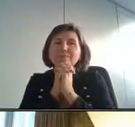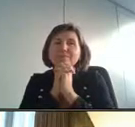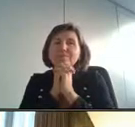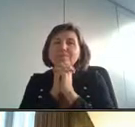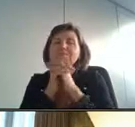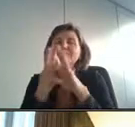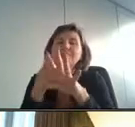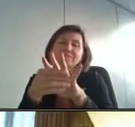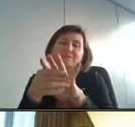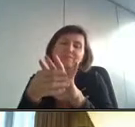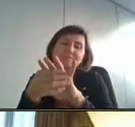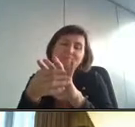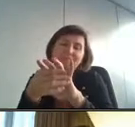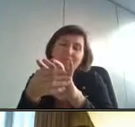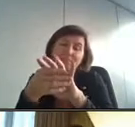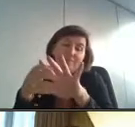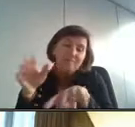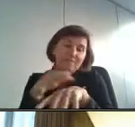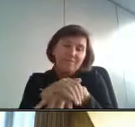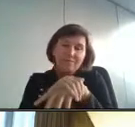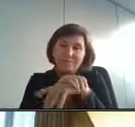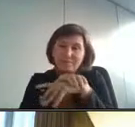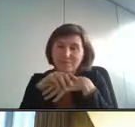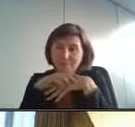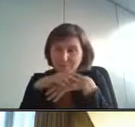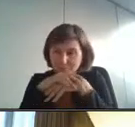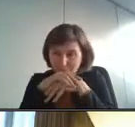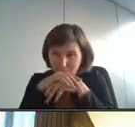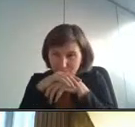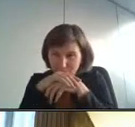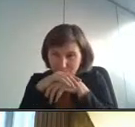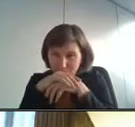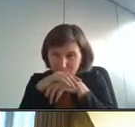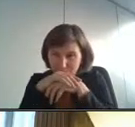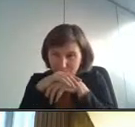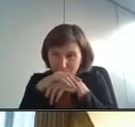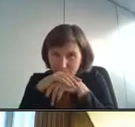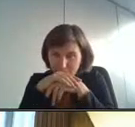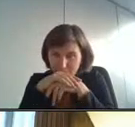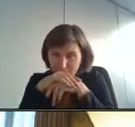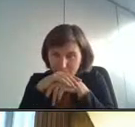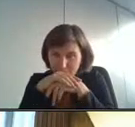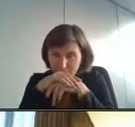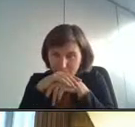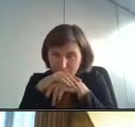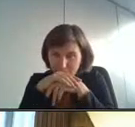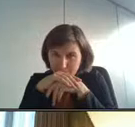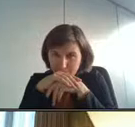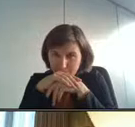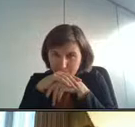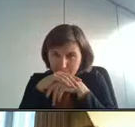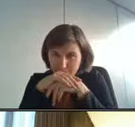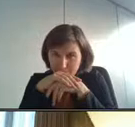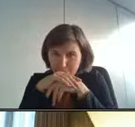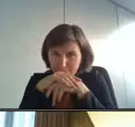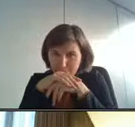some concerns of greenwashing that policymakers and even here in our European debates, we talk about a lot.